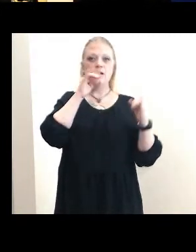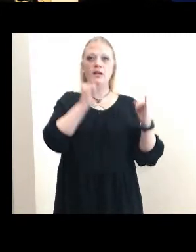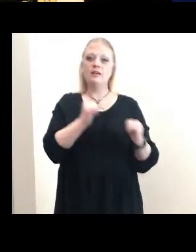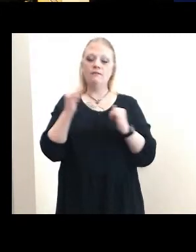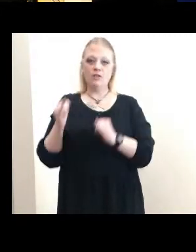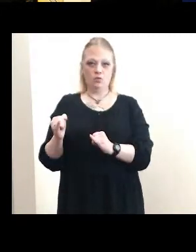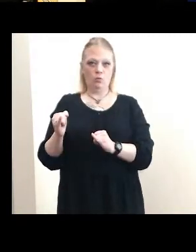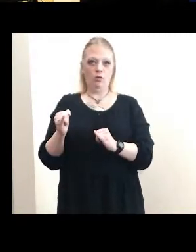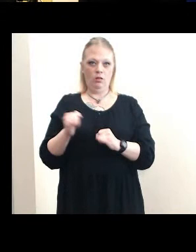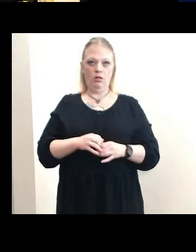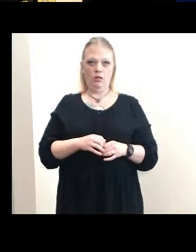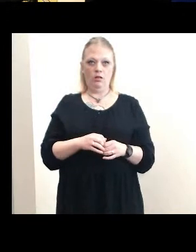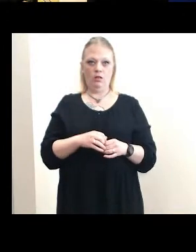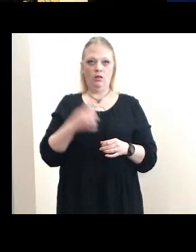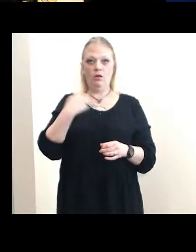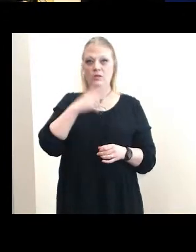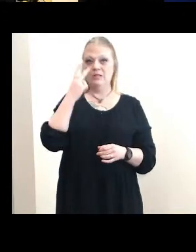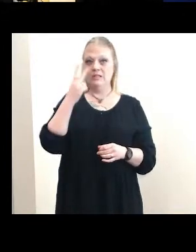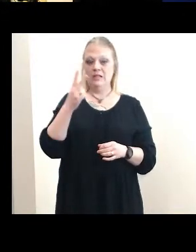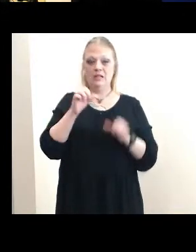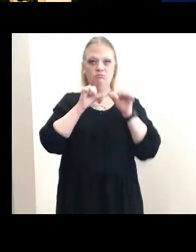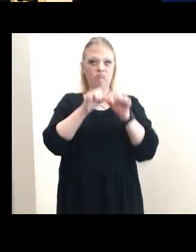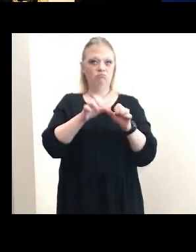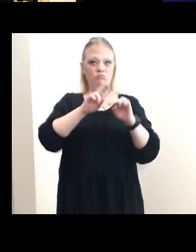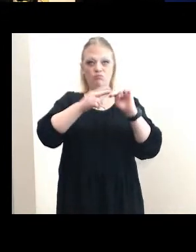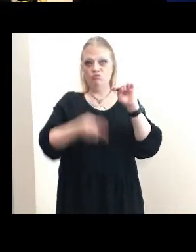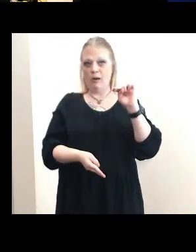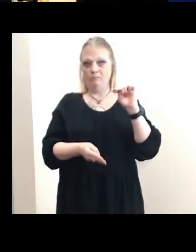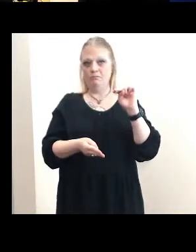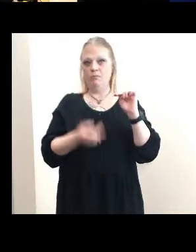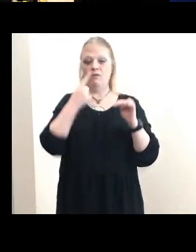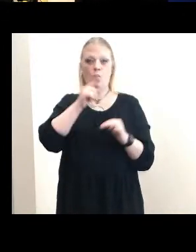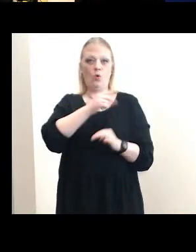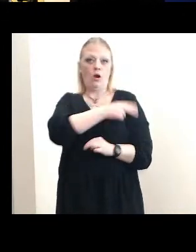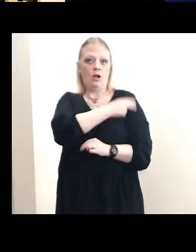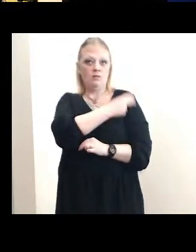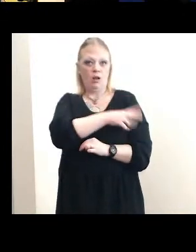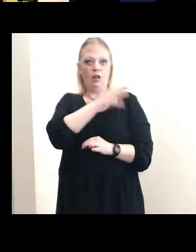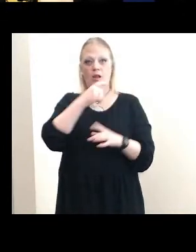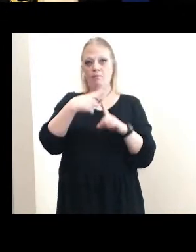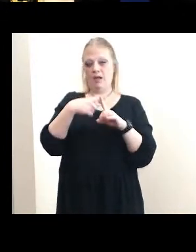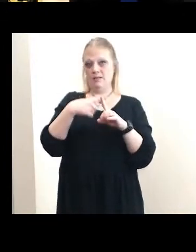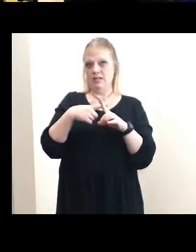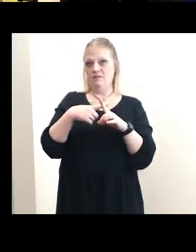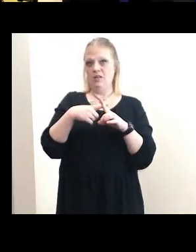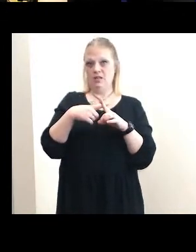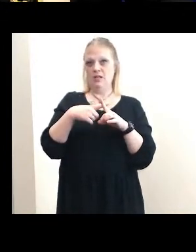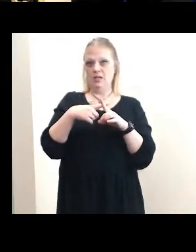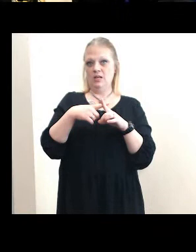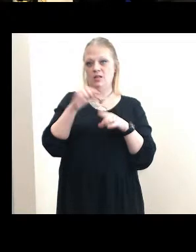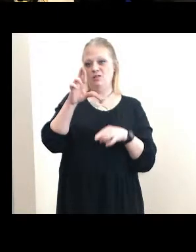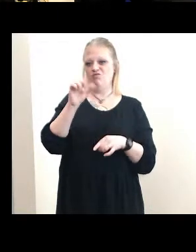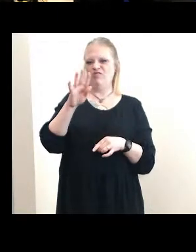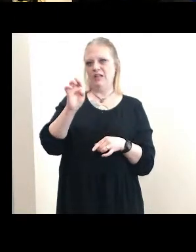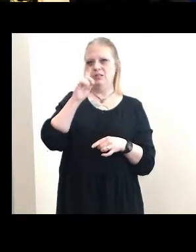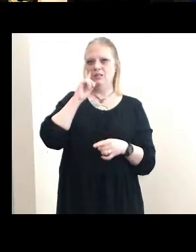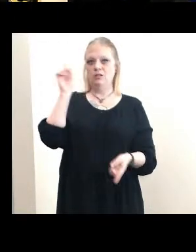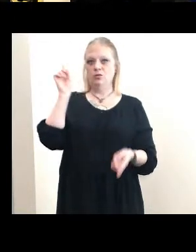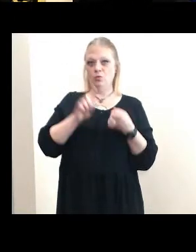individuals. We are seeing a continued drop in the hospitalization and positivity rate. The positivity rate has dropped